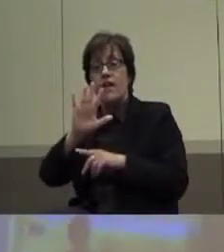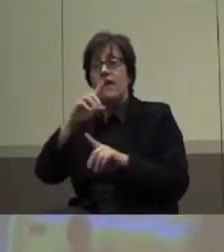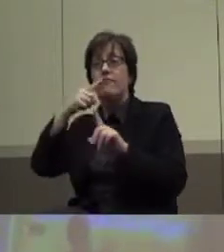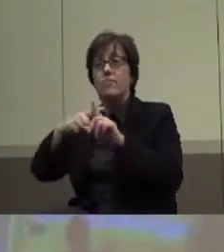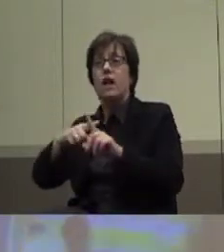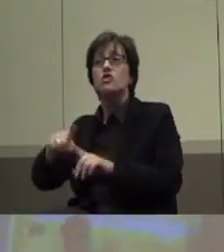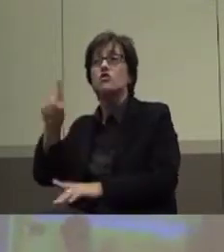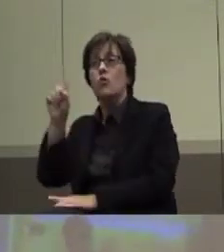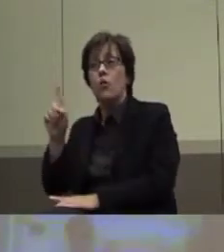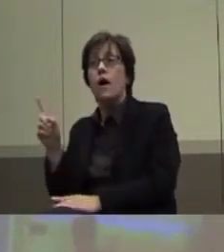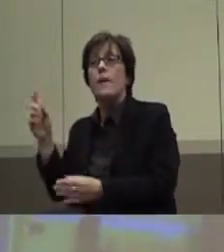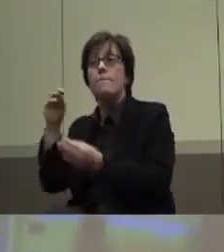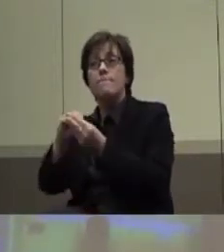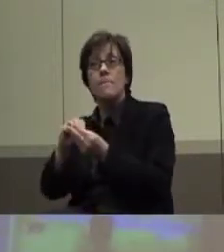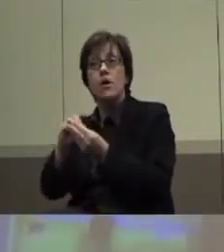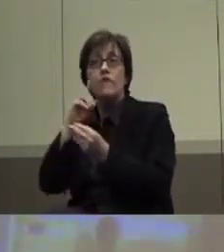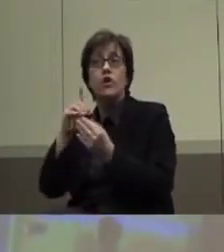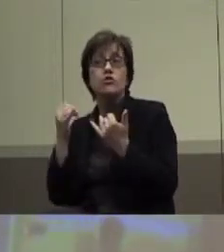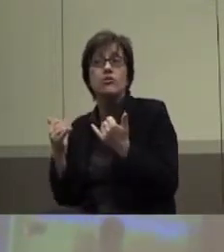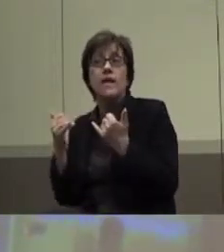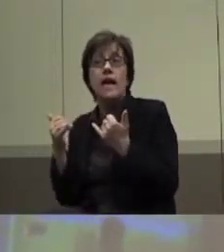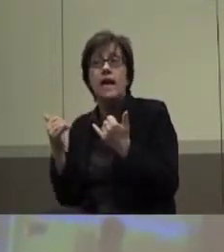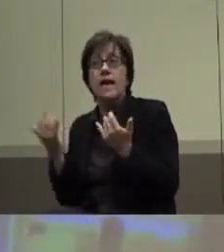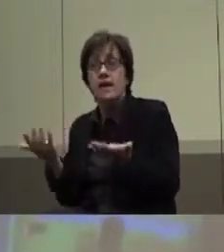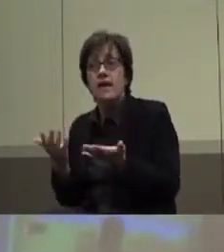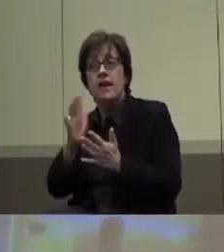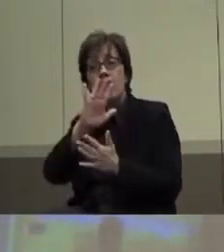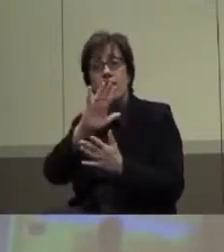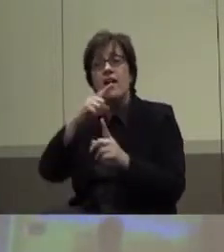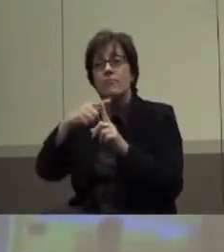6. Good job. Come on up and put the 6